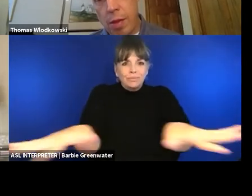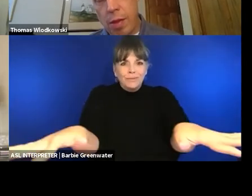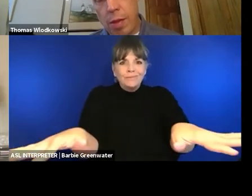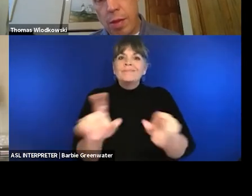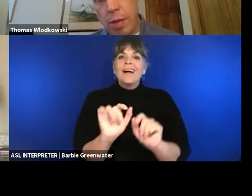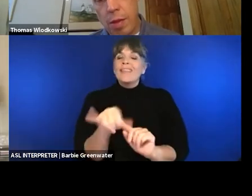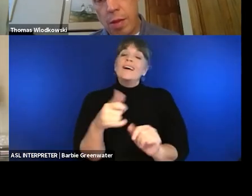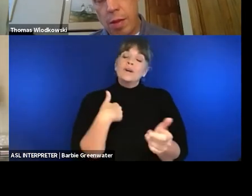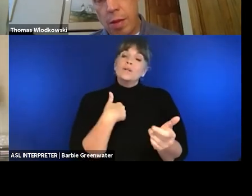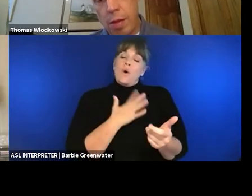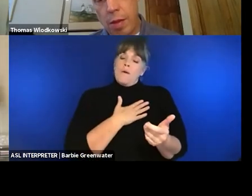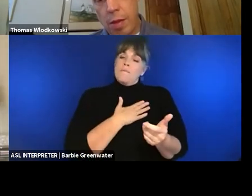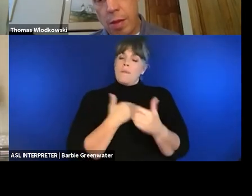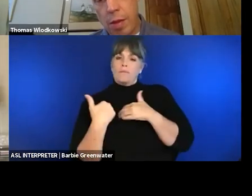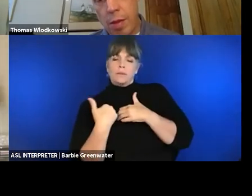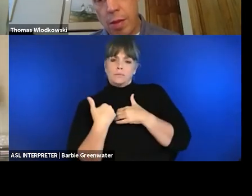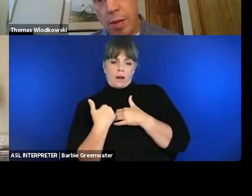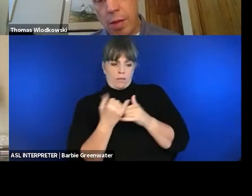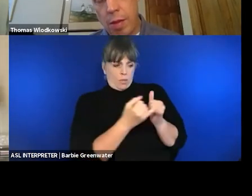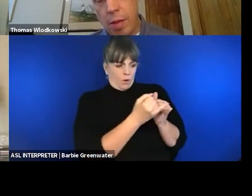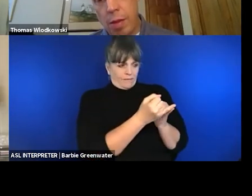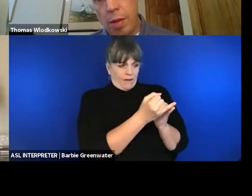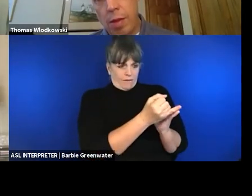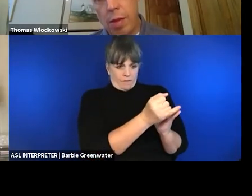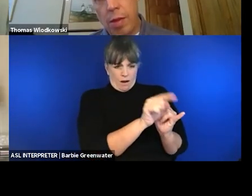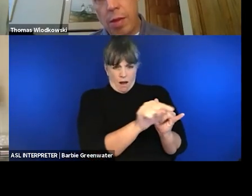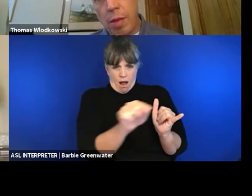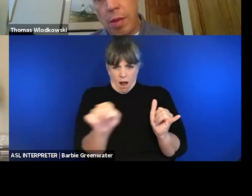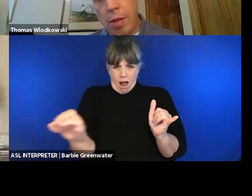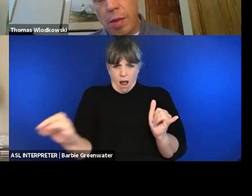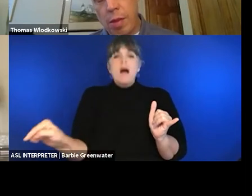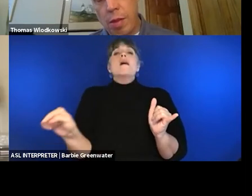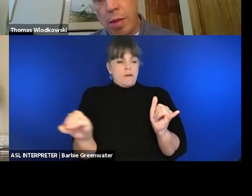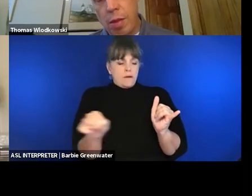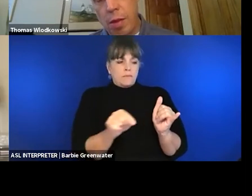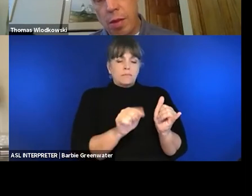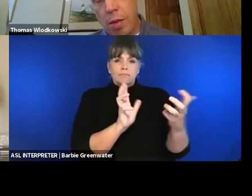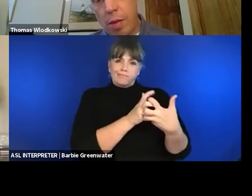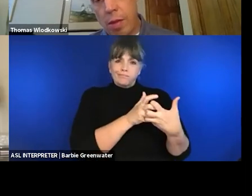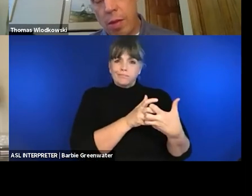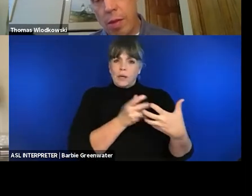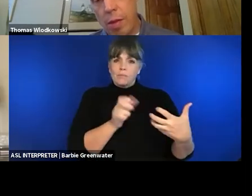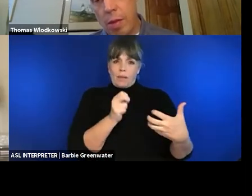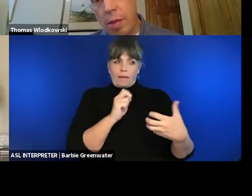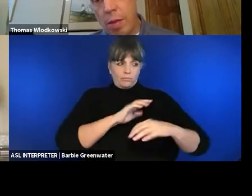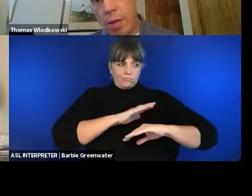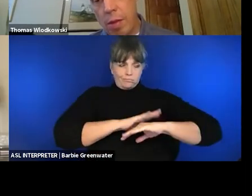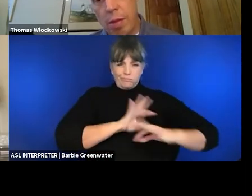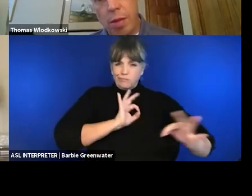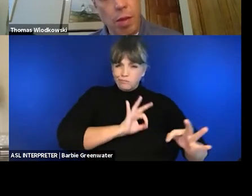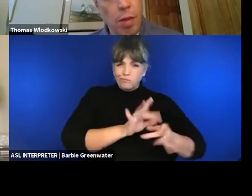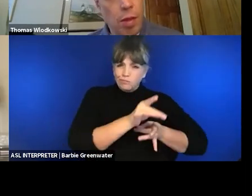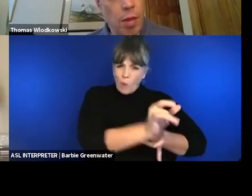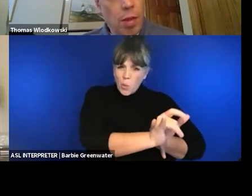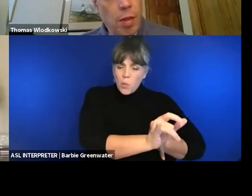products that are created and making sure that once they're on platforms that it was done correctly, and ideally catching any sorts